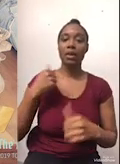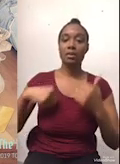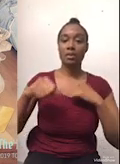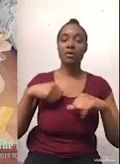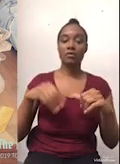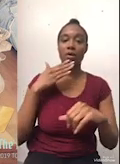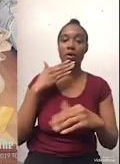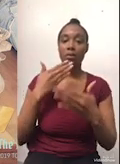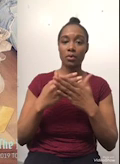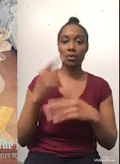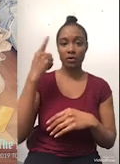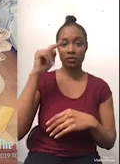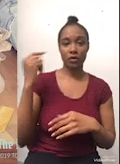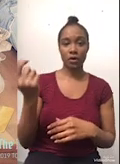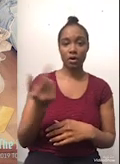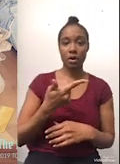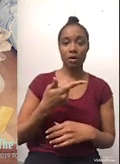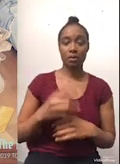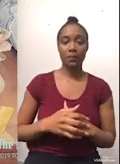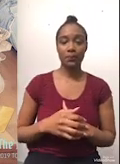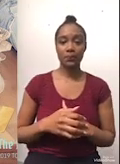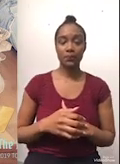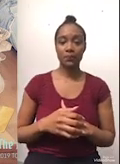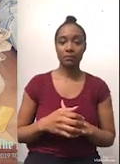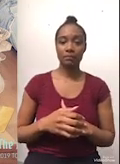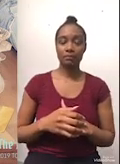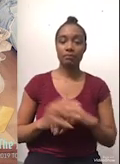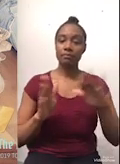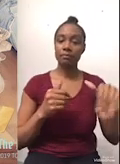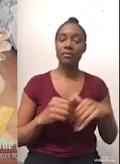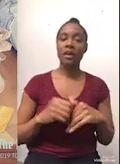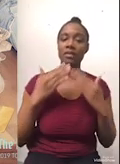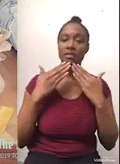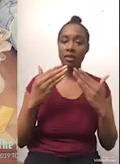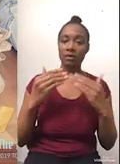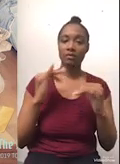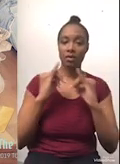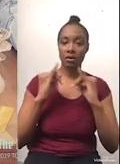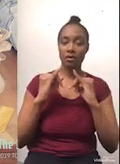so much for taking the time for this interview. Could you say something nice to your fans?